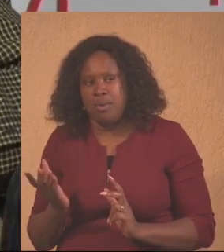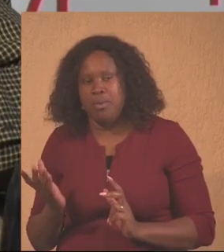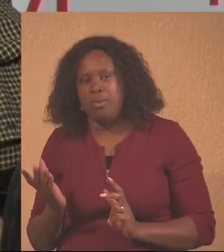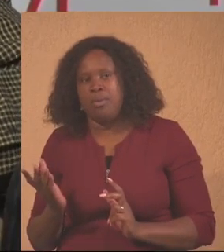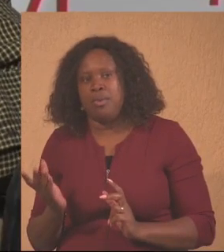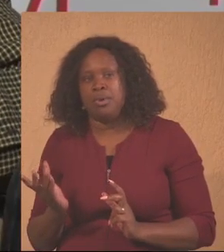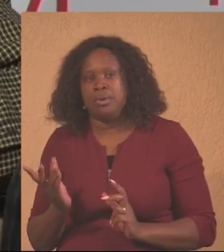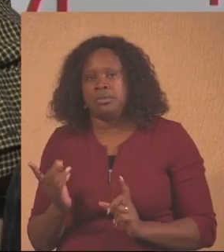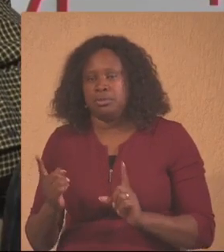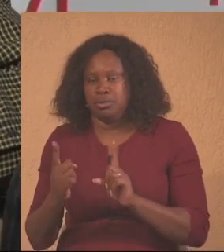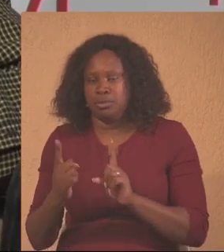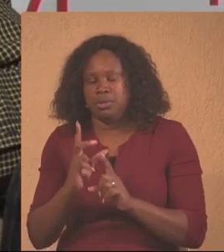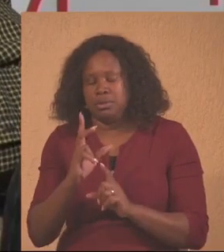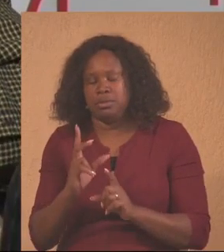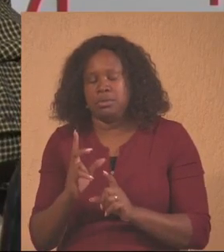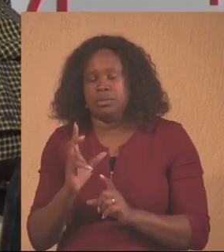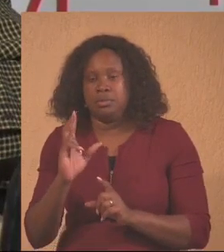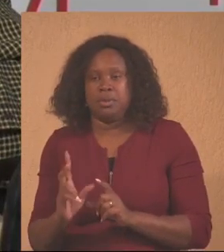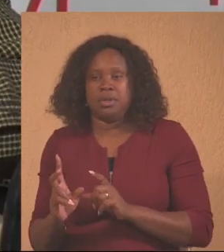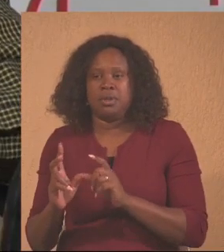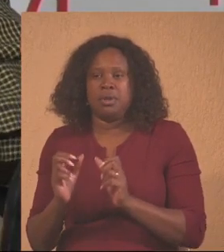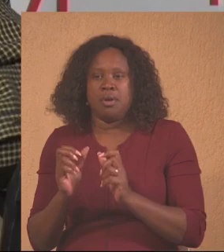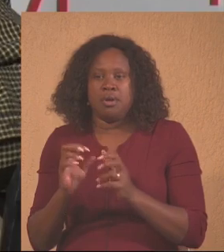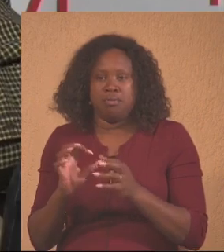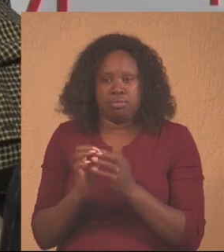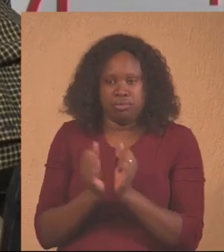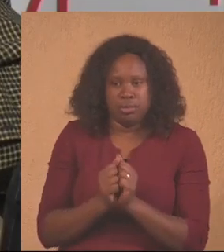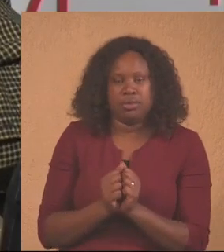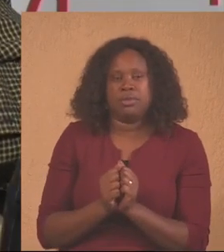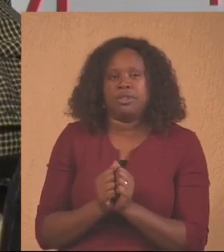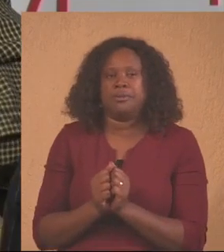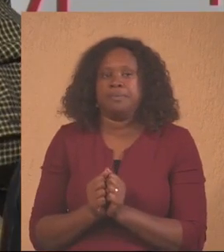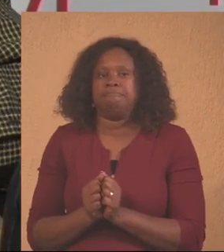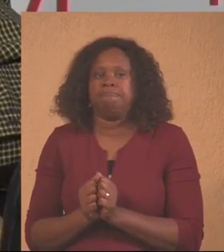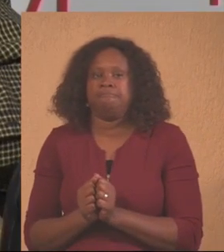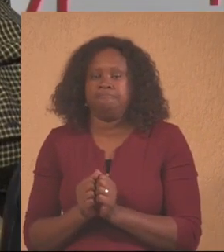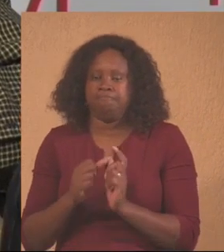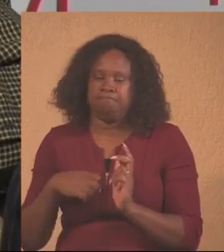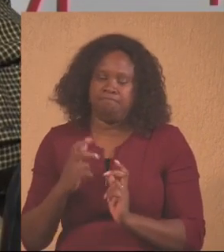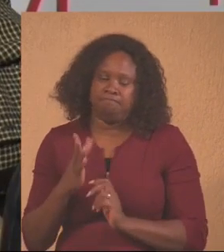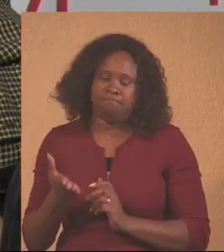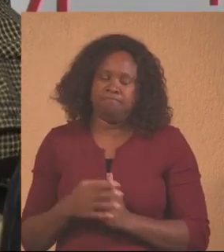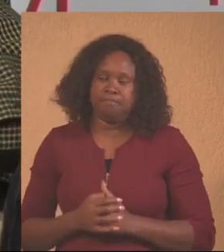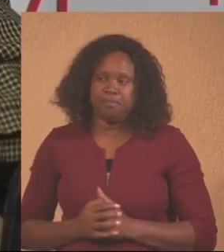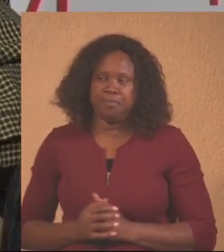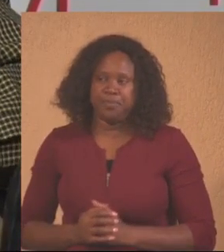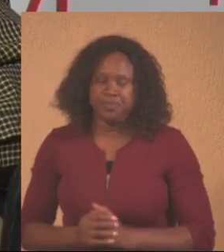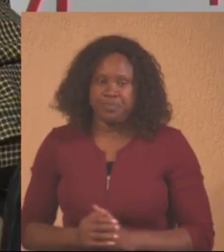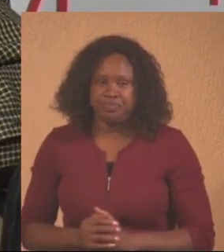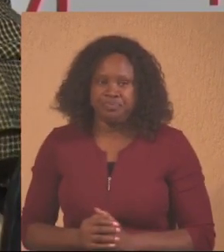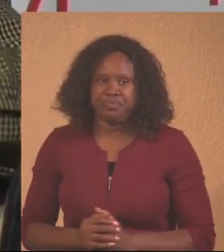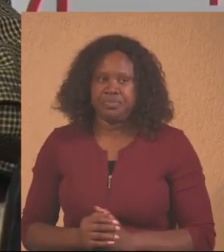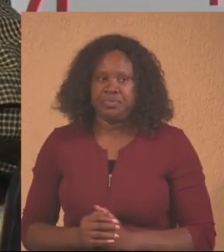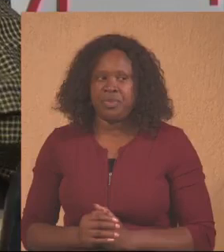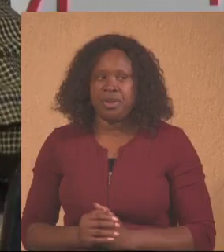contacts. They have been together with the sick person for quite a while till the